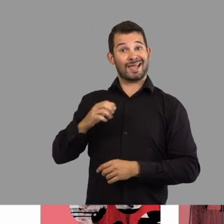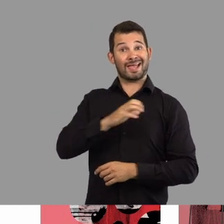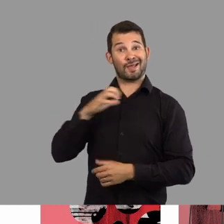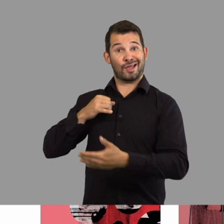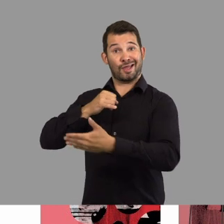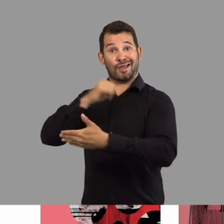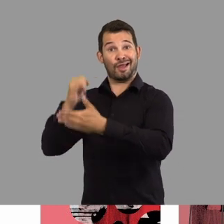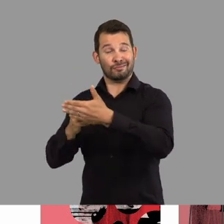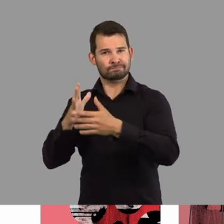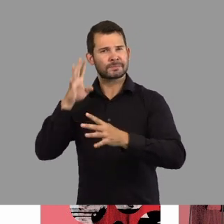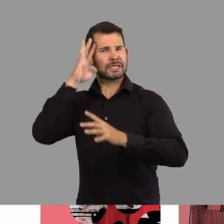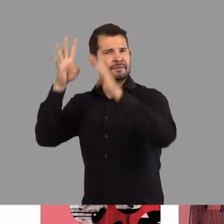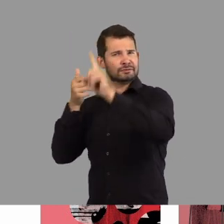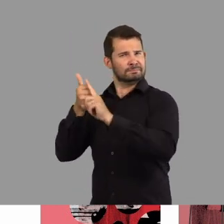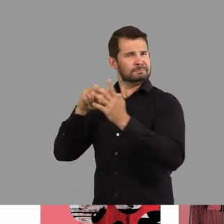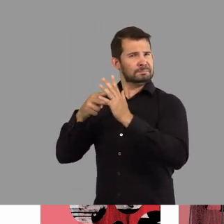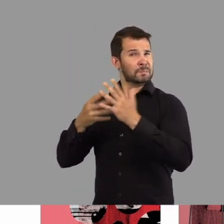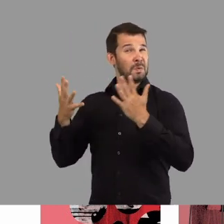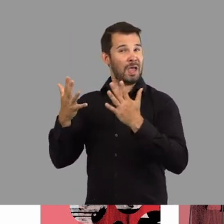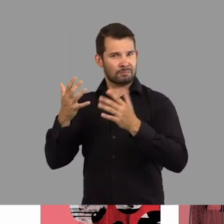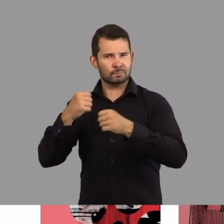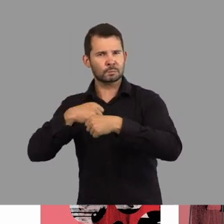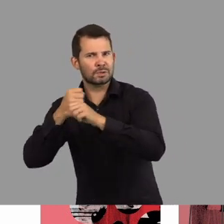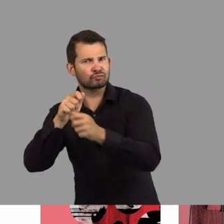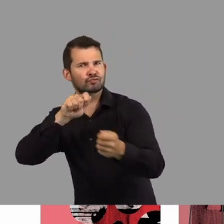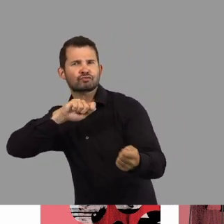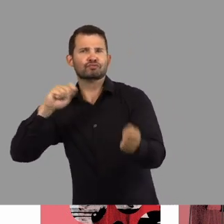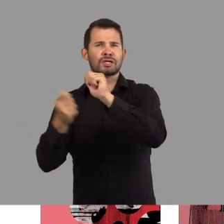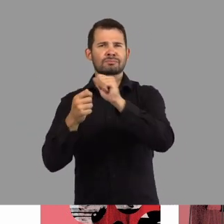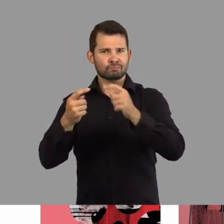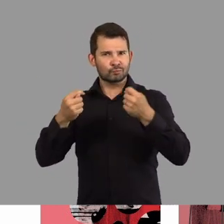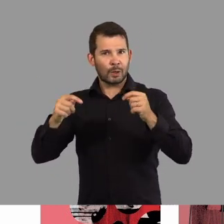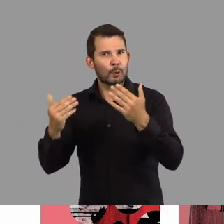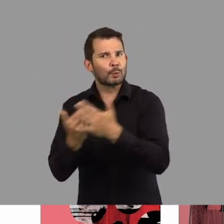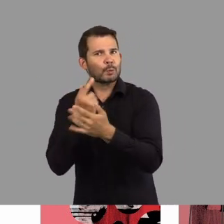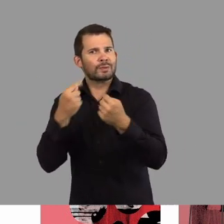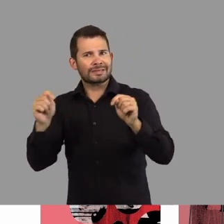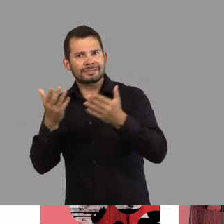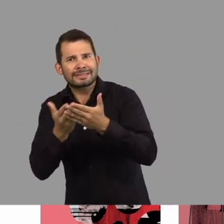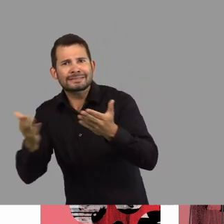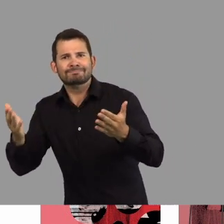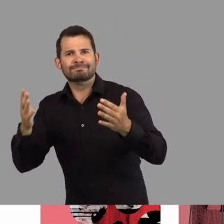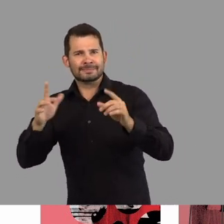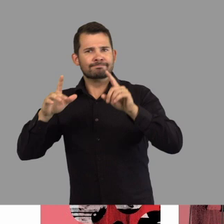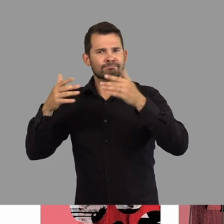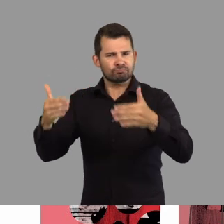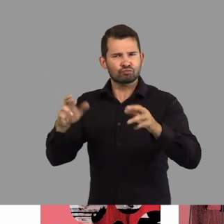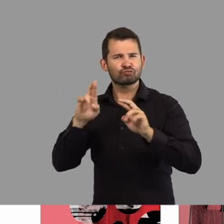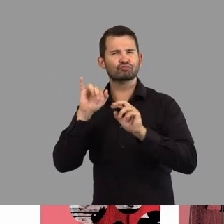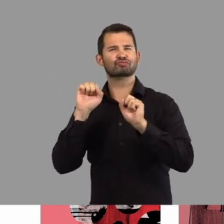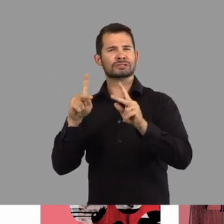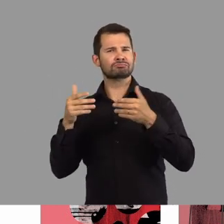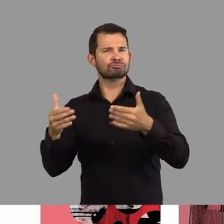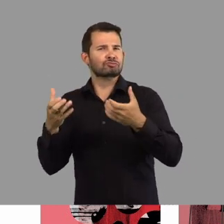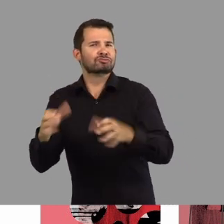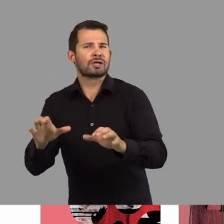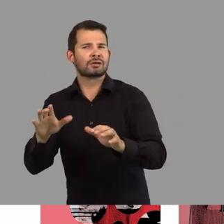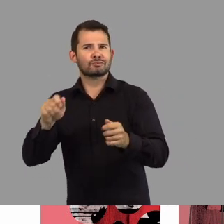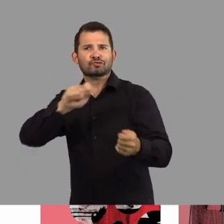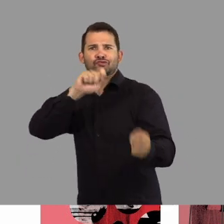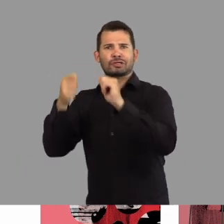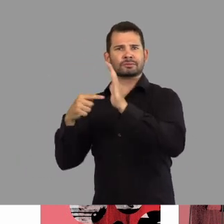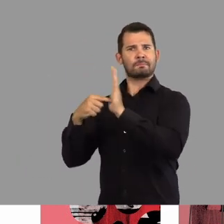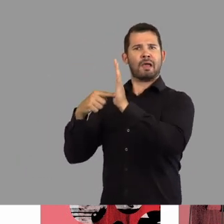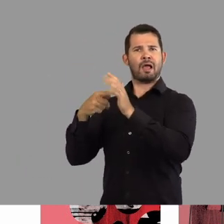For the Canada Council for the Arts, innovation is about creating change, trying new things, taking risks, changing models,